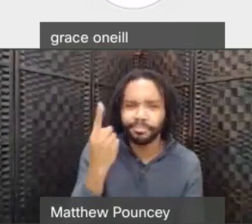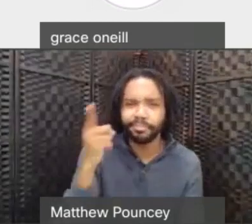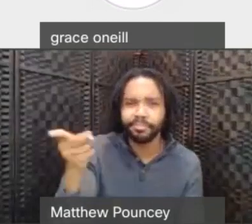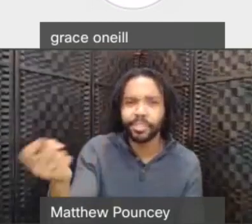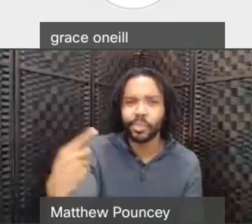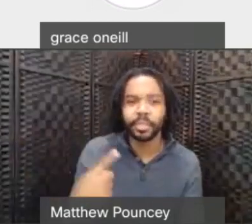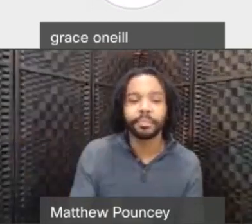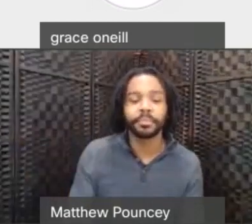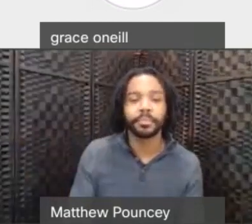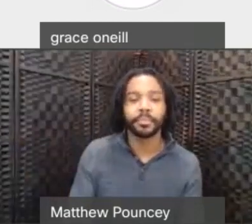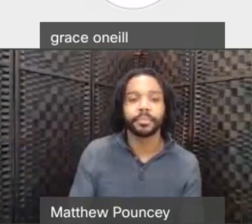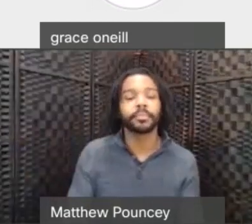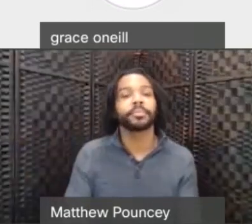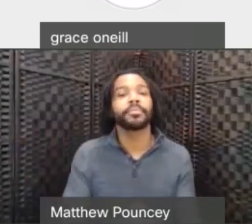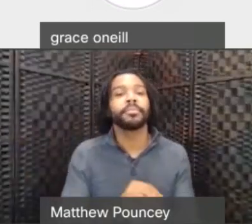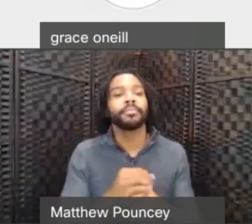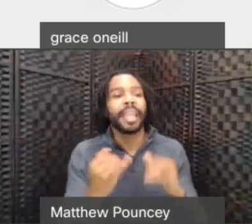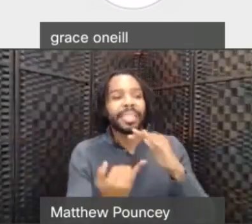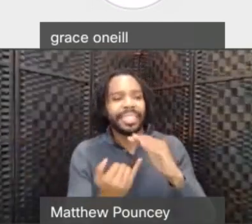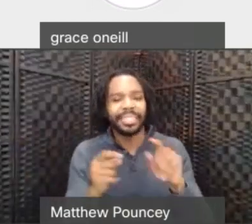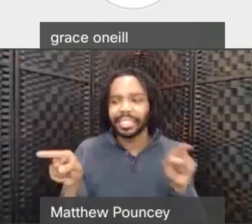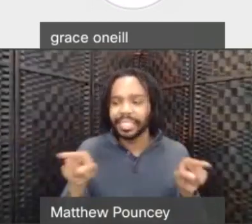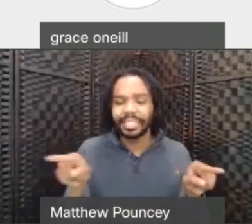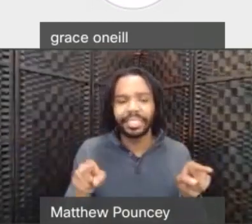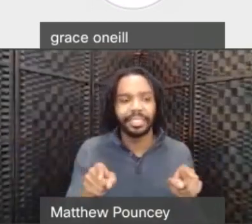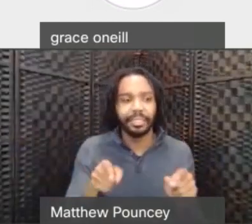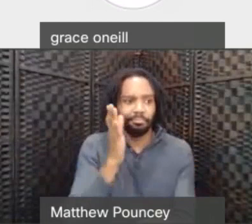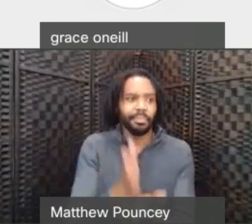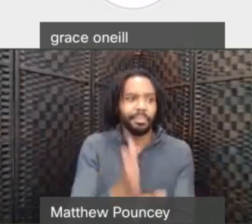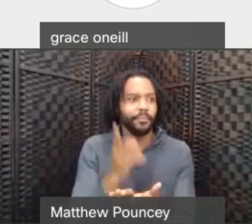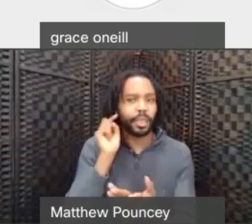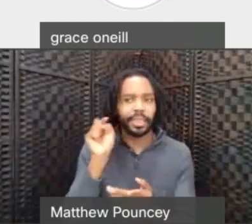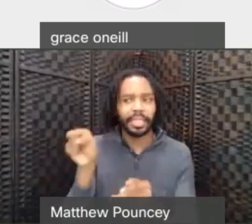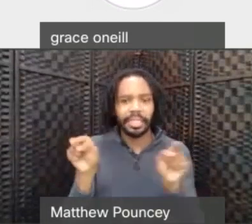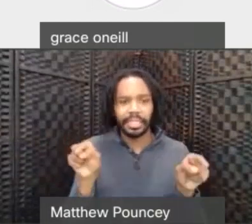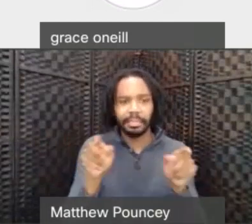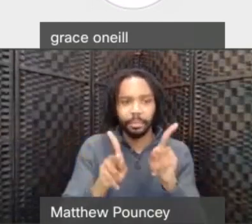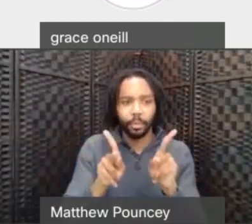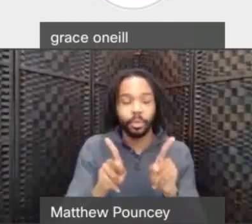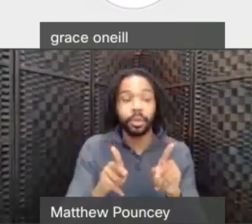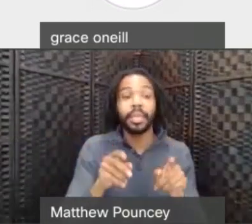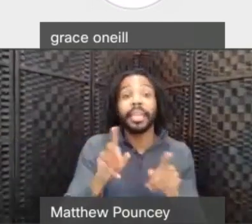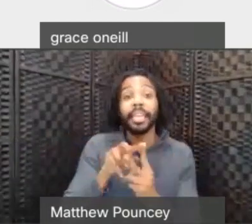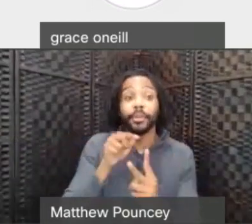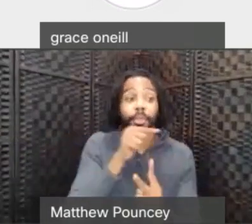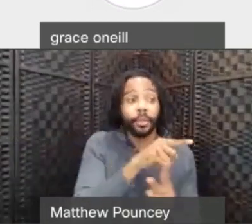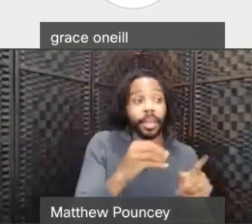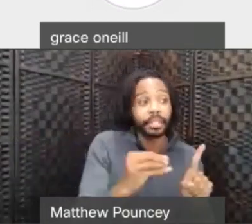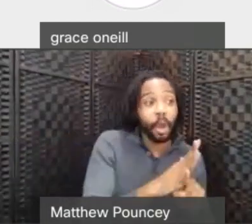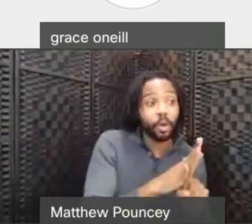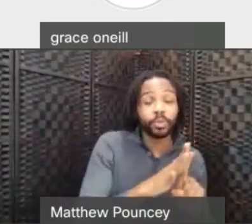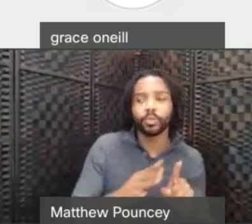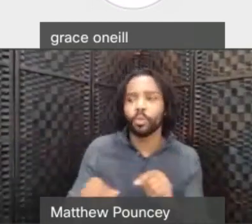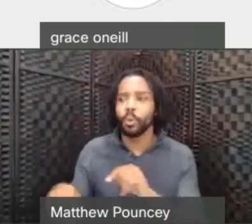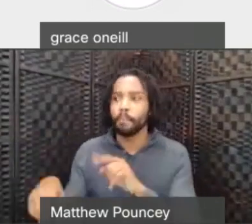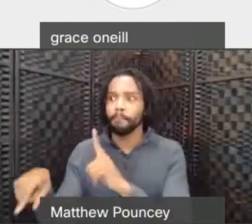Ending isolation or quarantine for a person who's been exposed or tested positive. So people